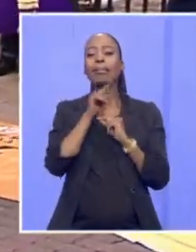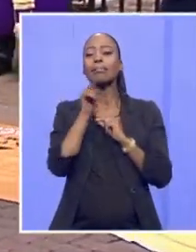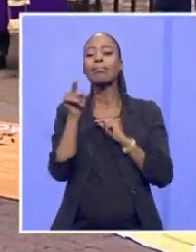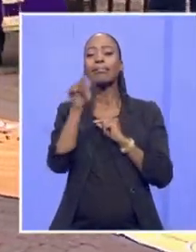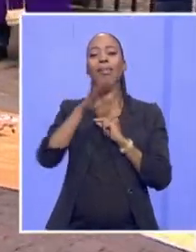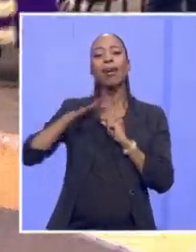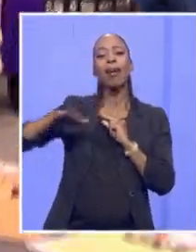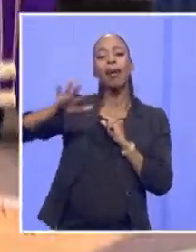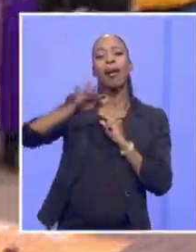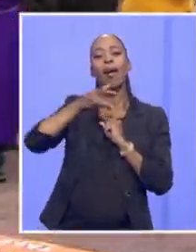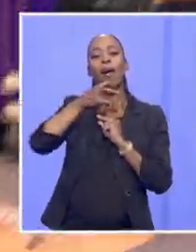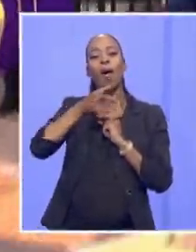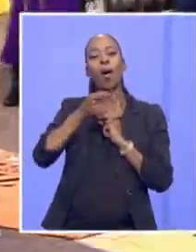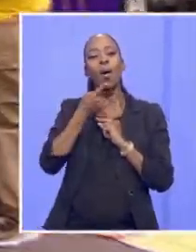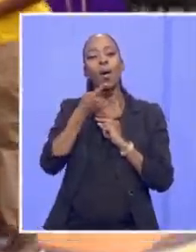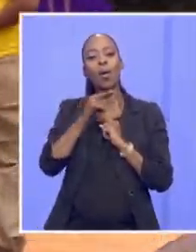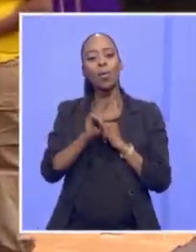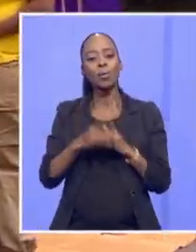well?